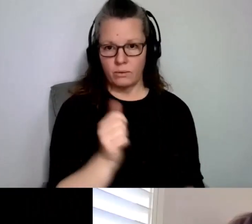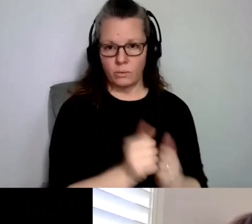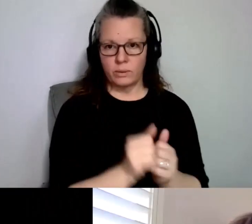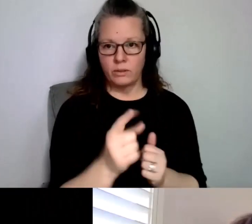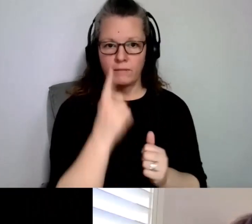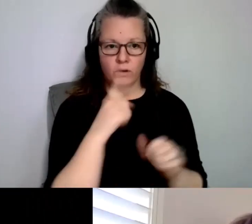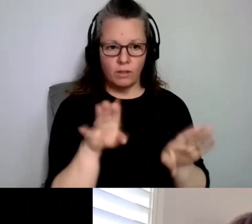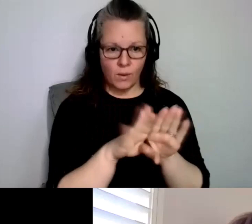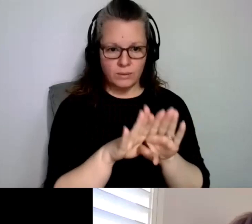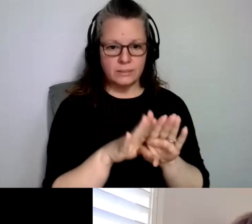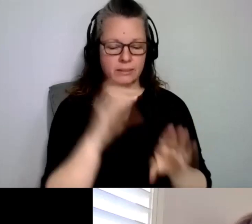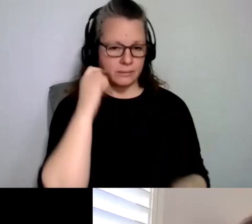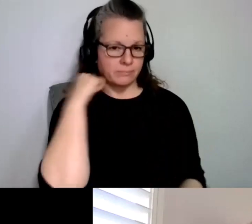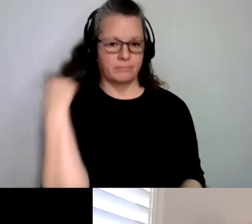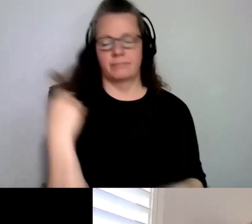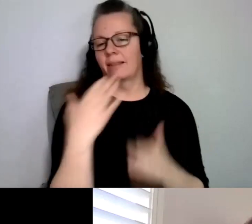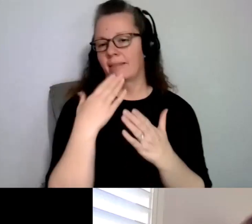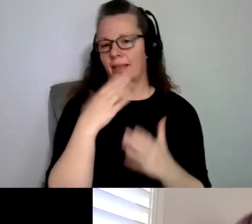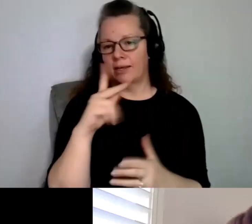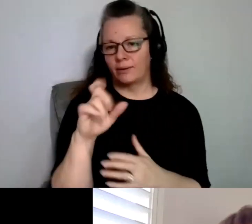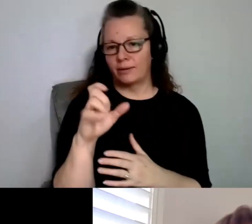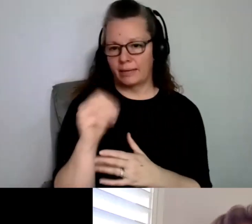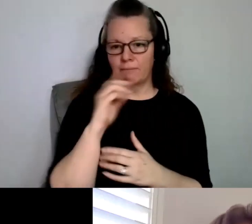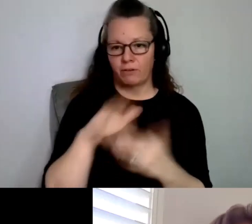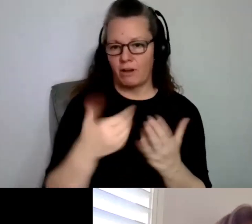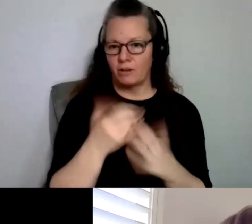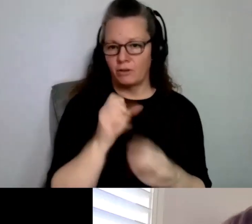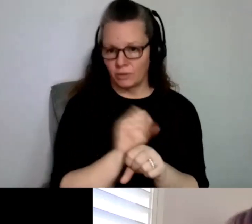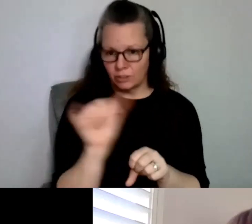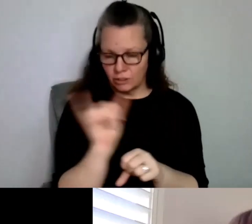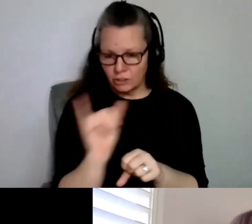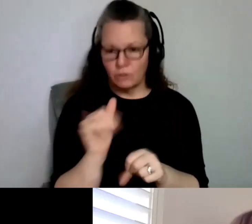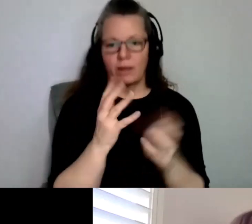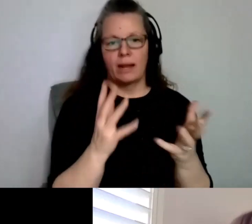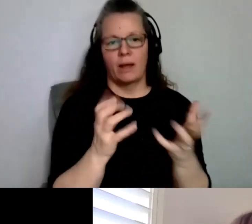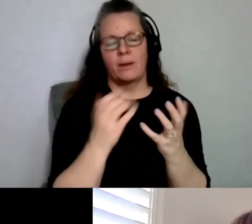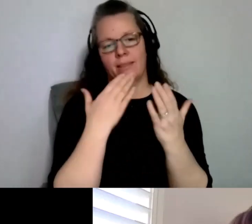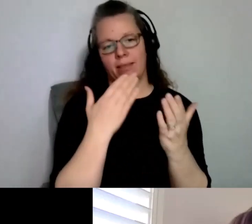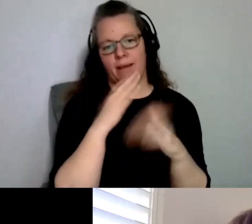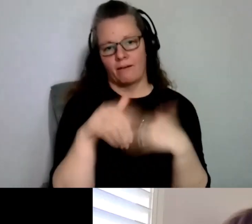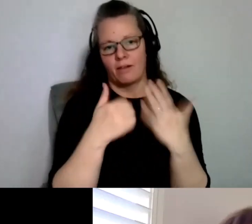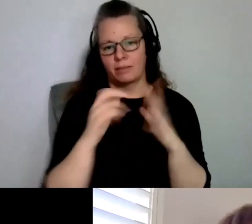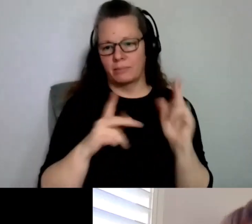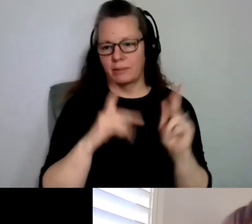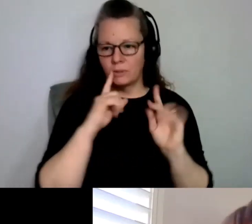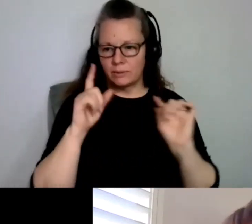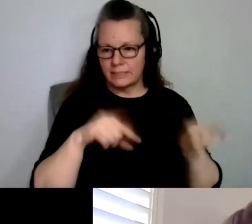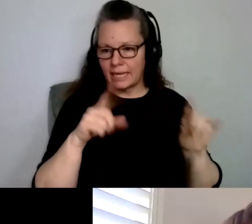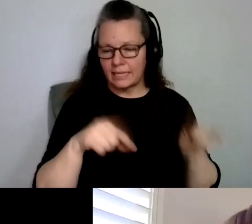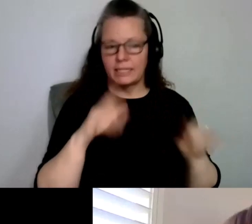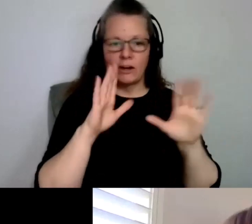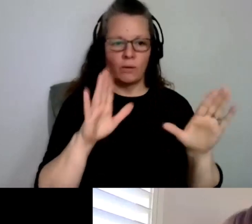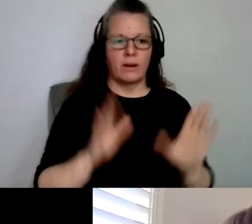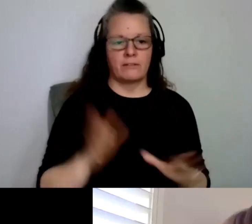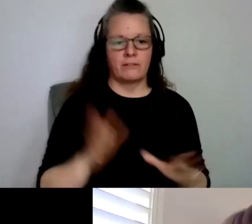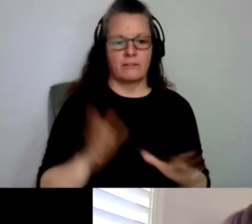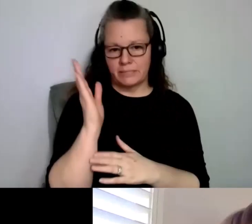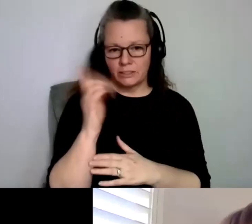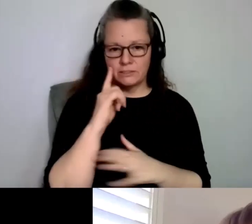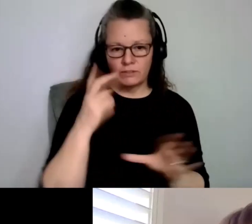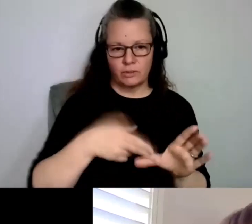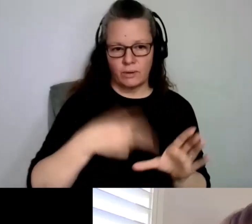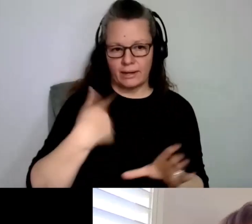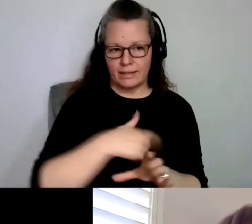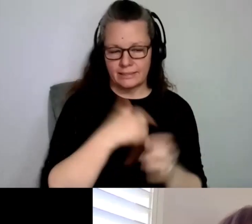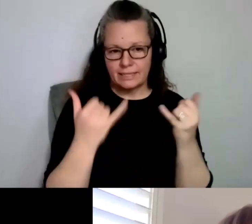closing. Thank you, Kim, for all your work too. And I want to thank all the attendees and our wonderful speakers for joining us today.